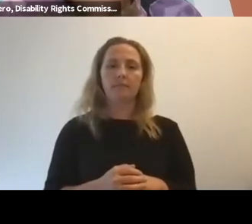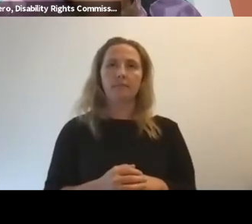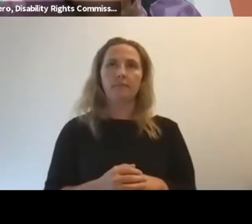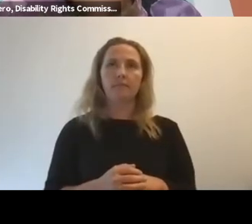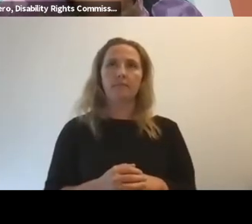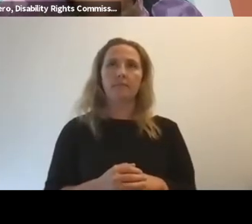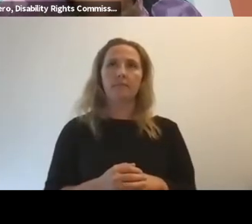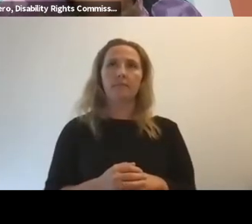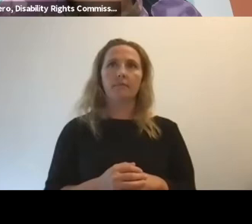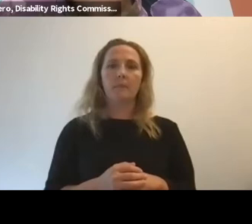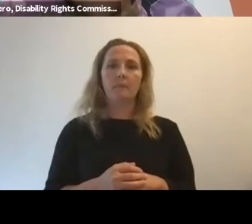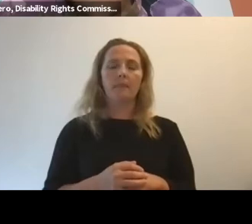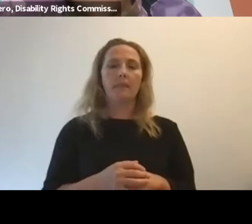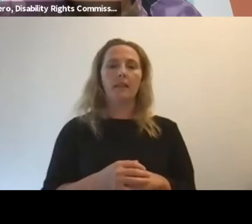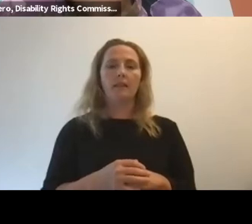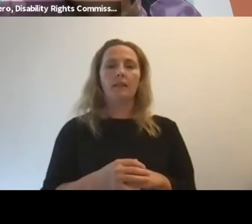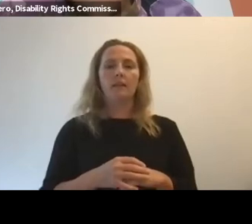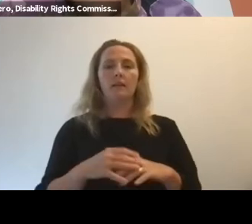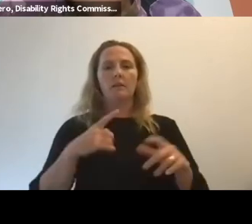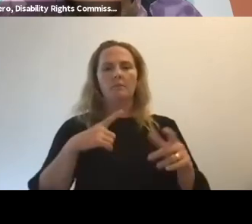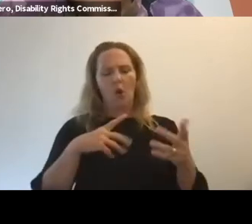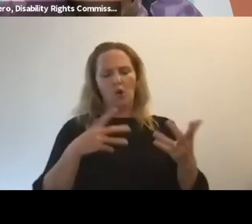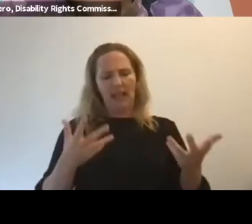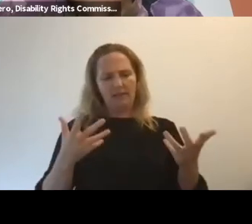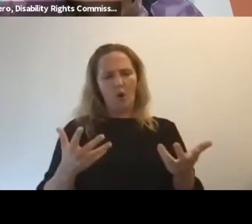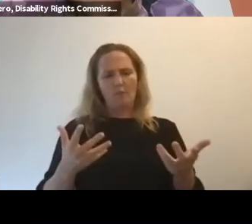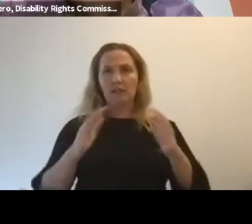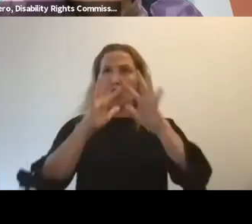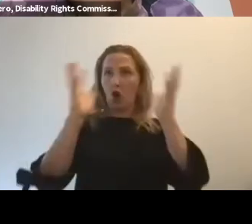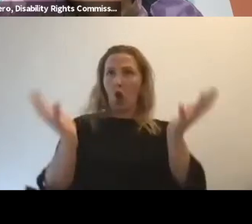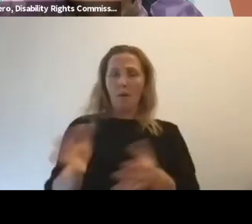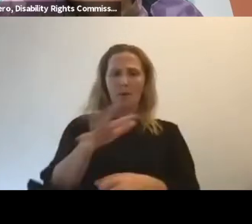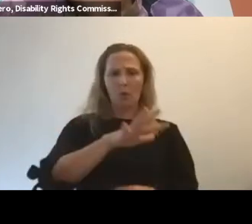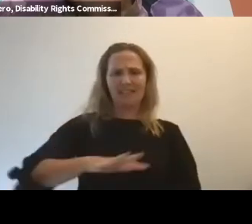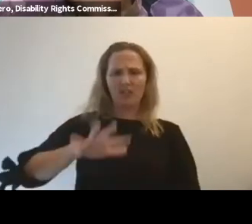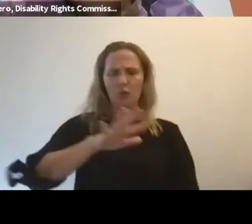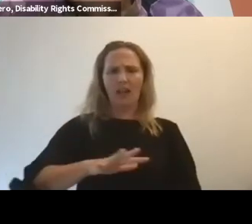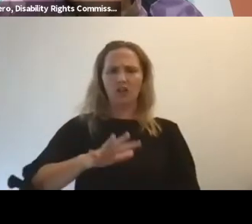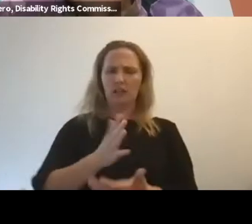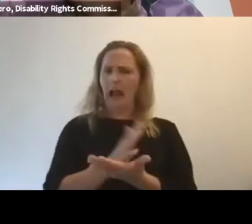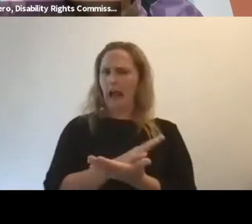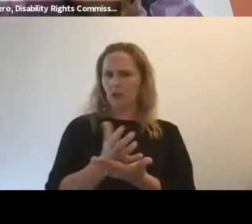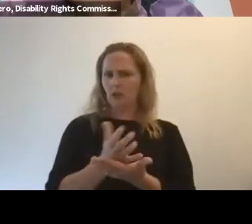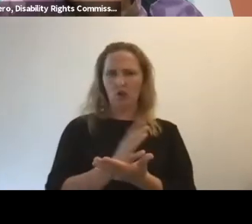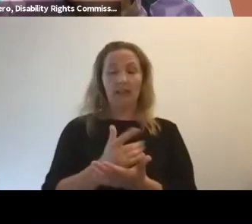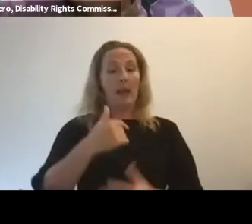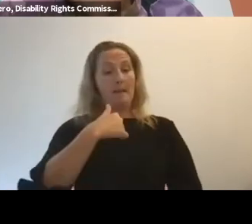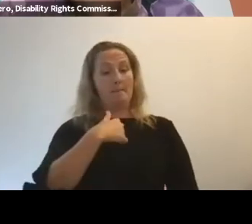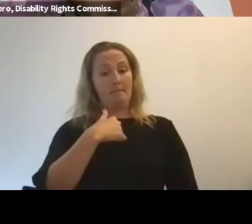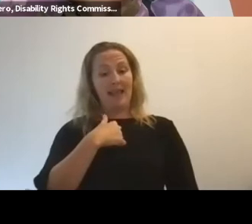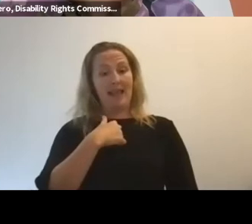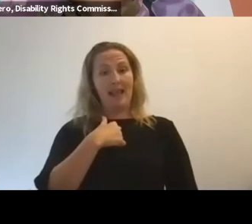uncertainty around the global situation. And I think, you know, what I've come to really reflect on as a leader